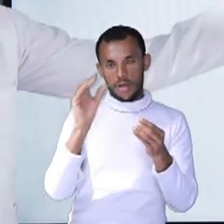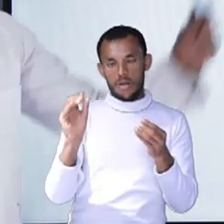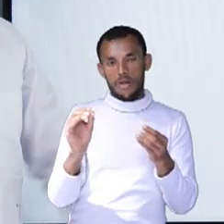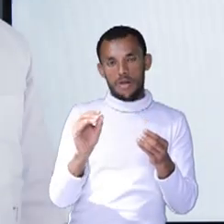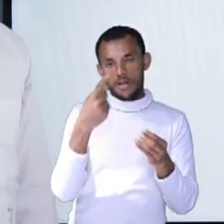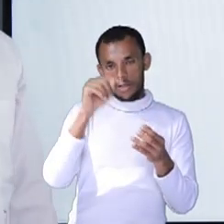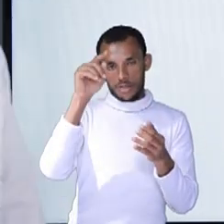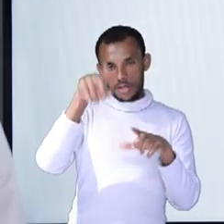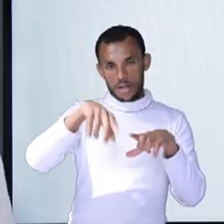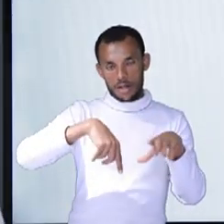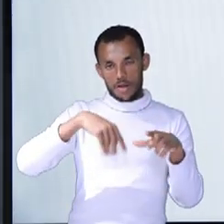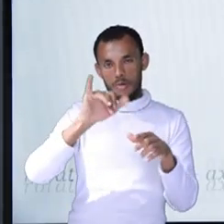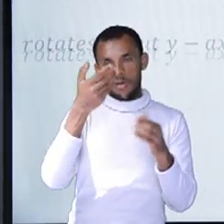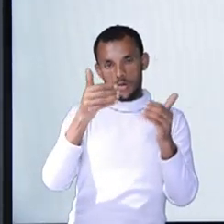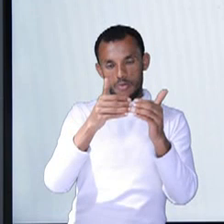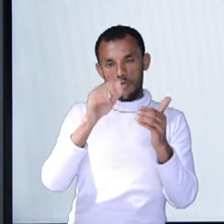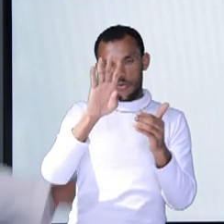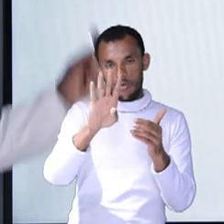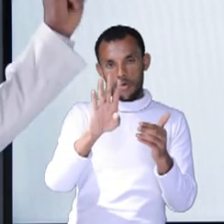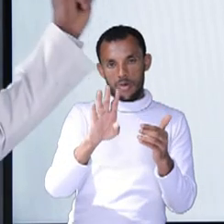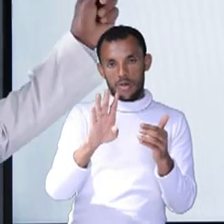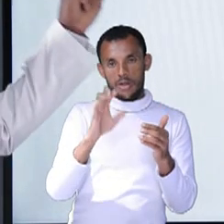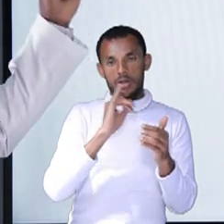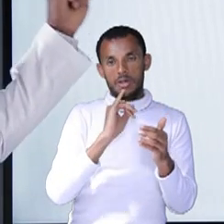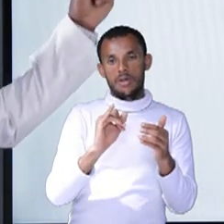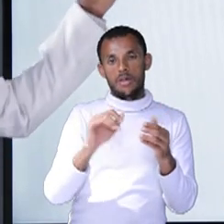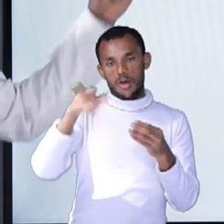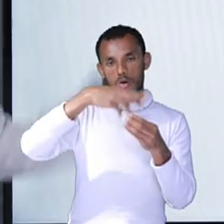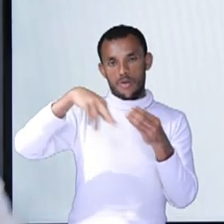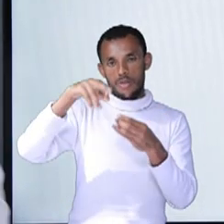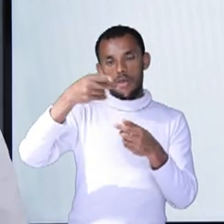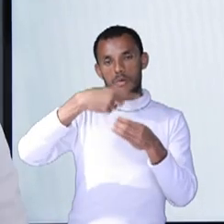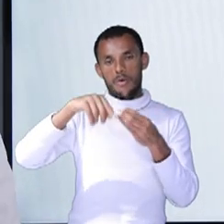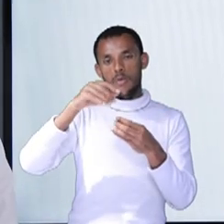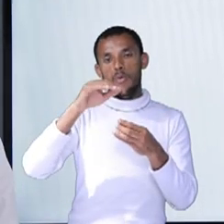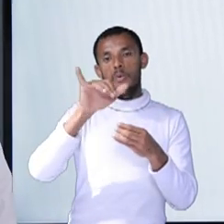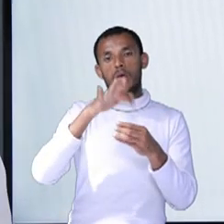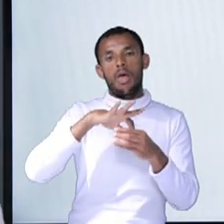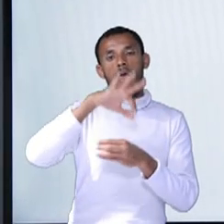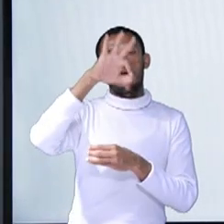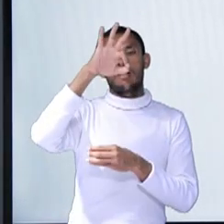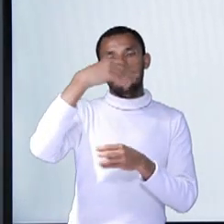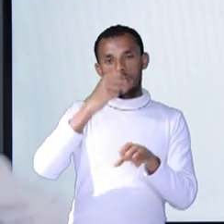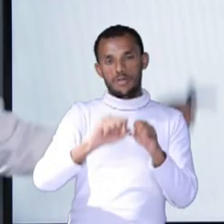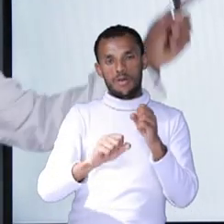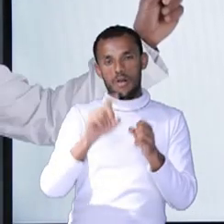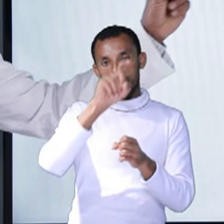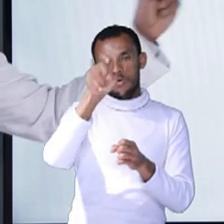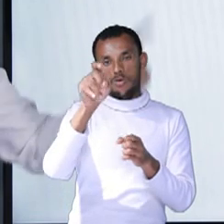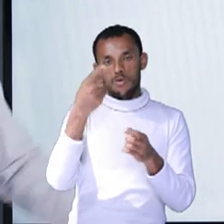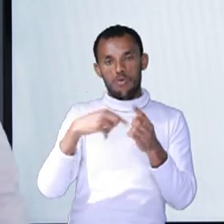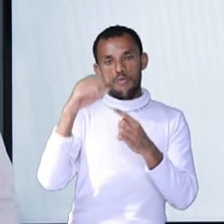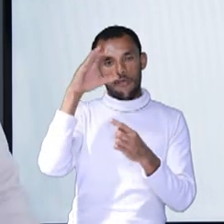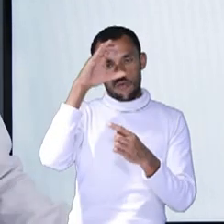and the line y is equal to 4 is rotated about y-axis. So you are asked